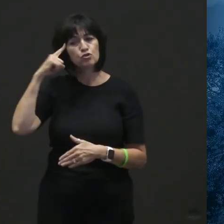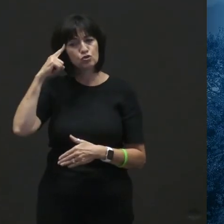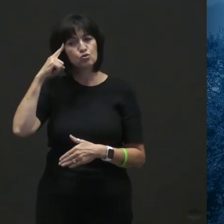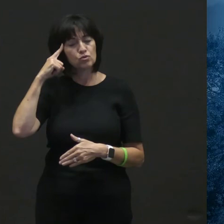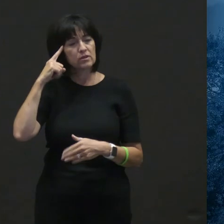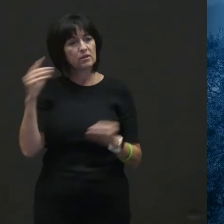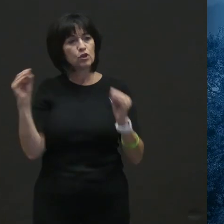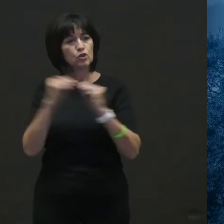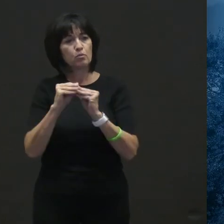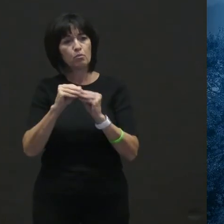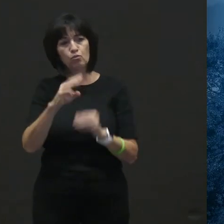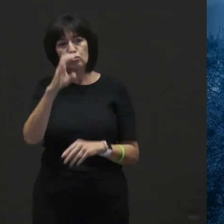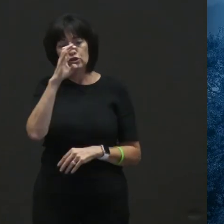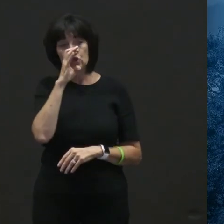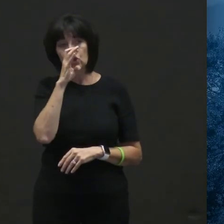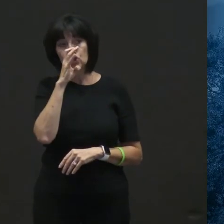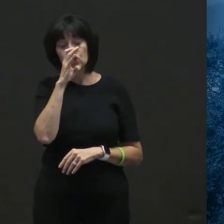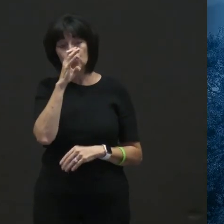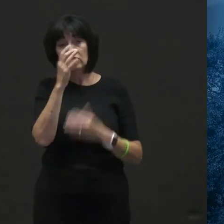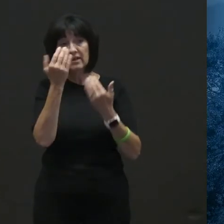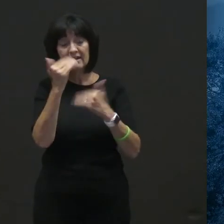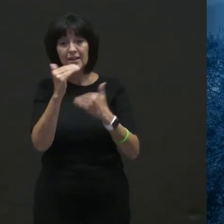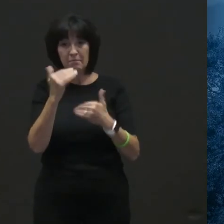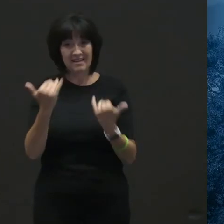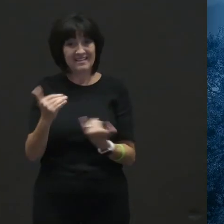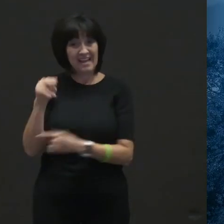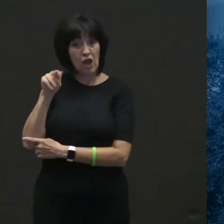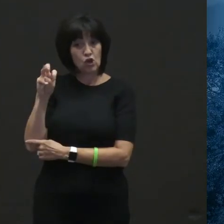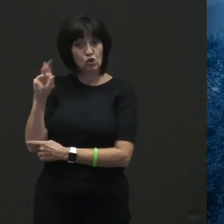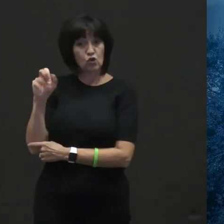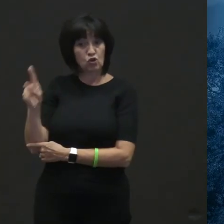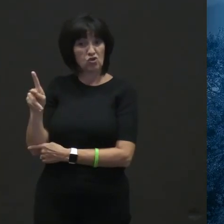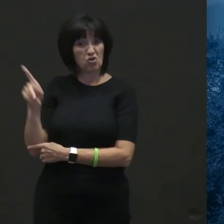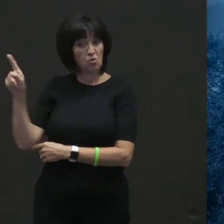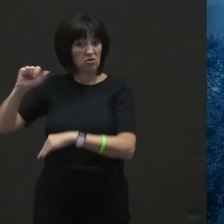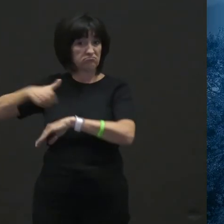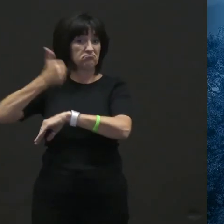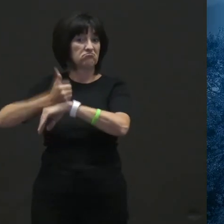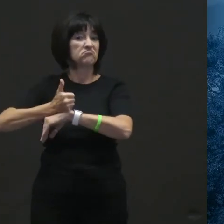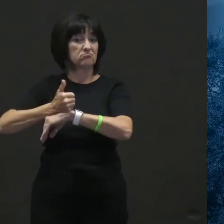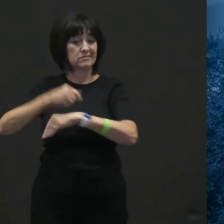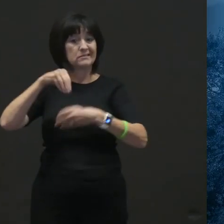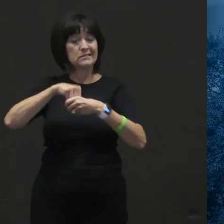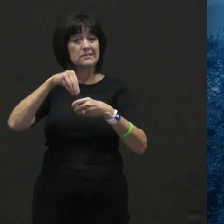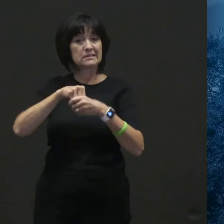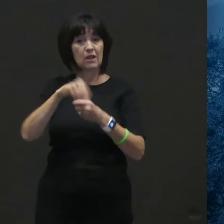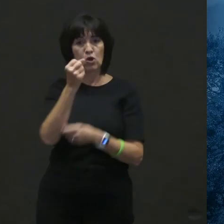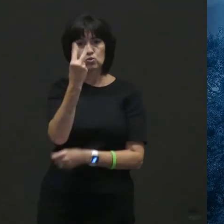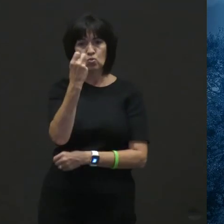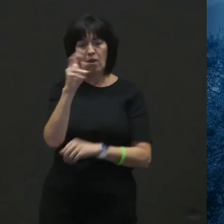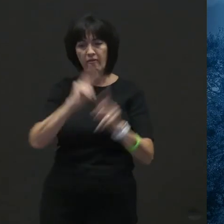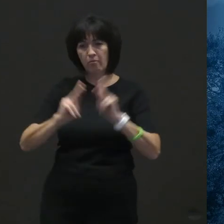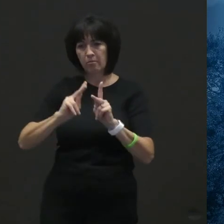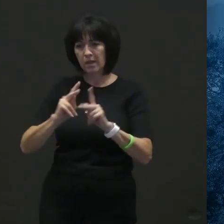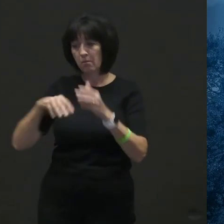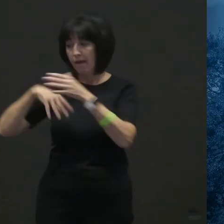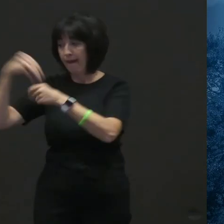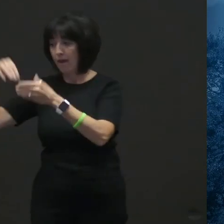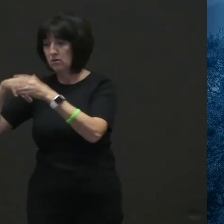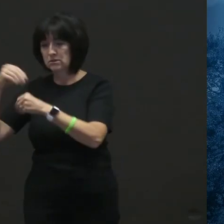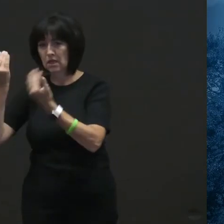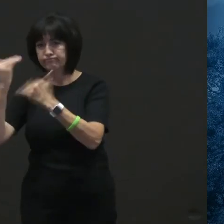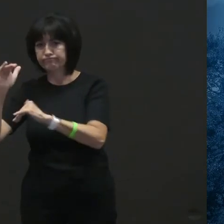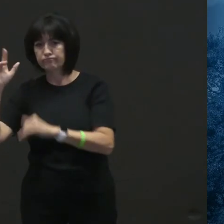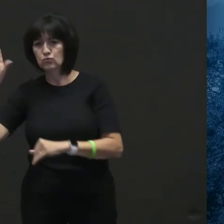being imposed in Newark? Yeah, I think the Newark restrictions make a lot of sense because they're based on what we've